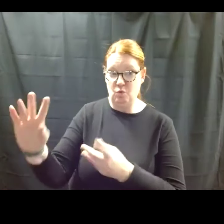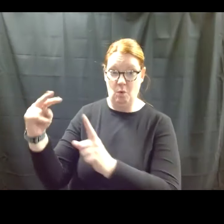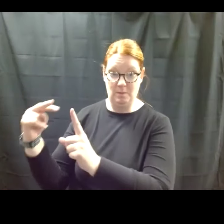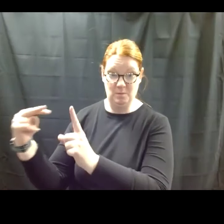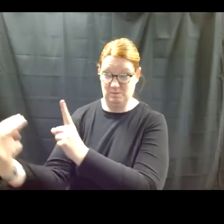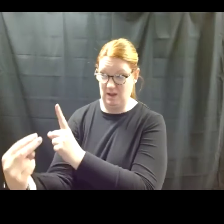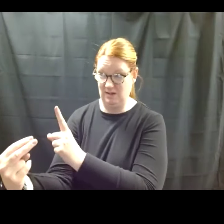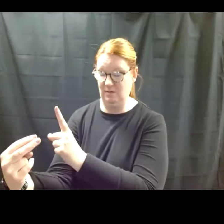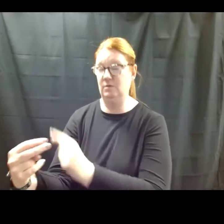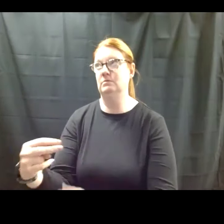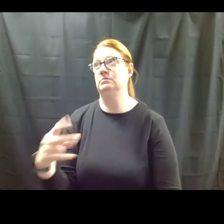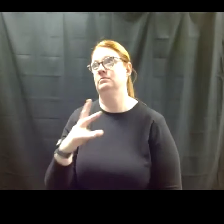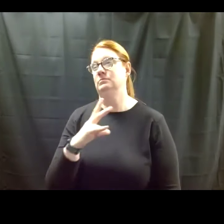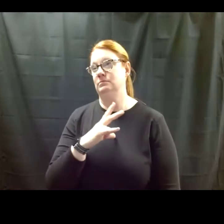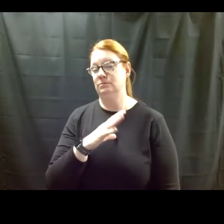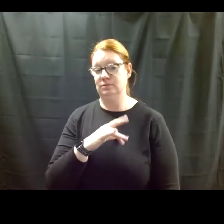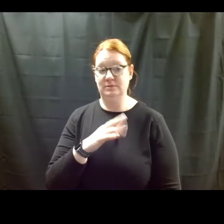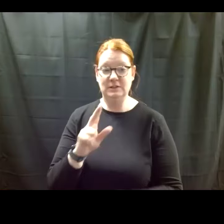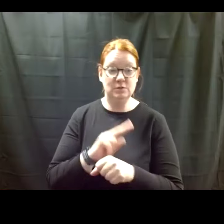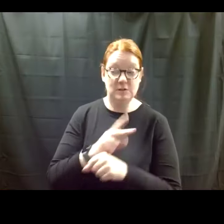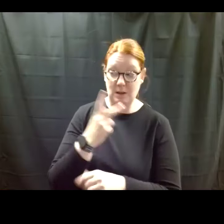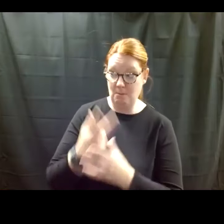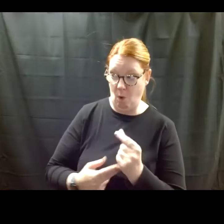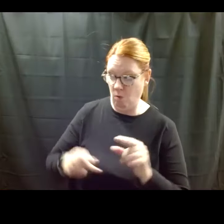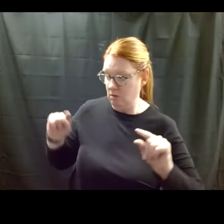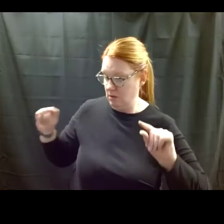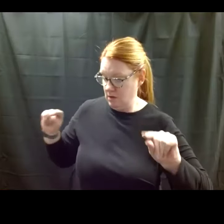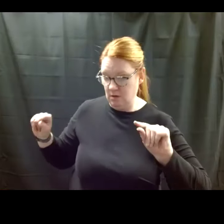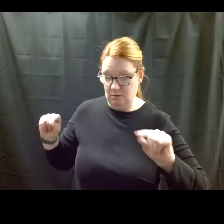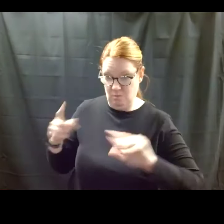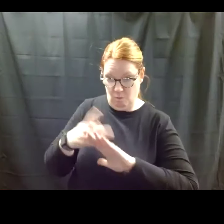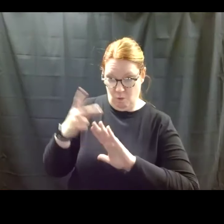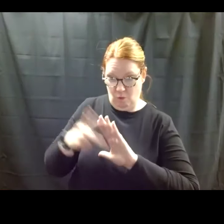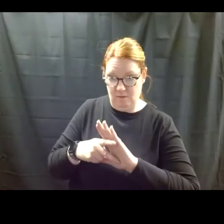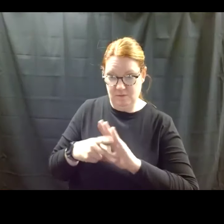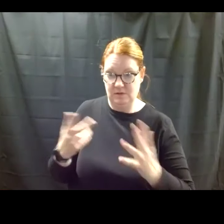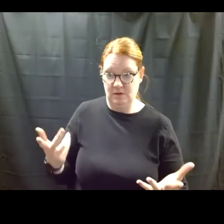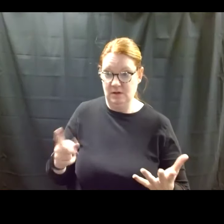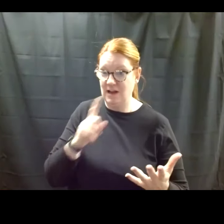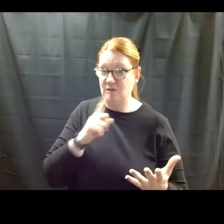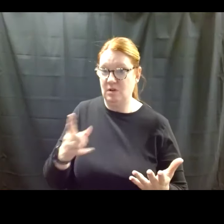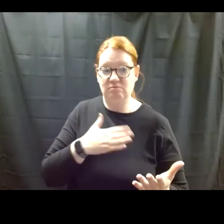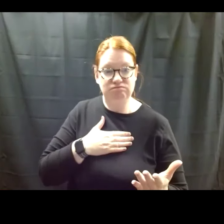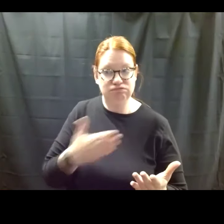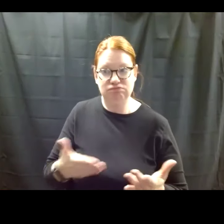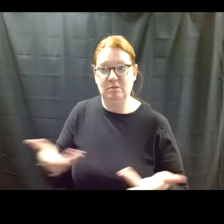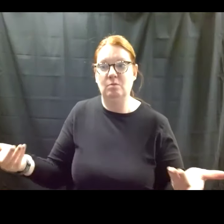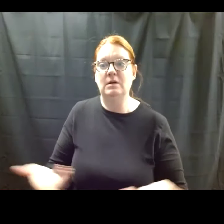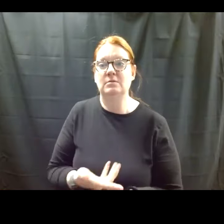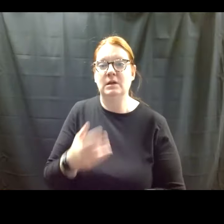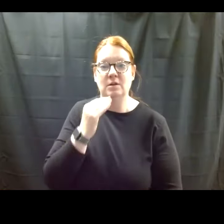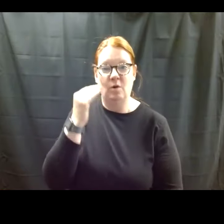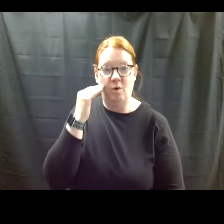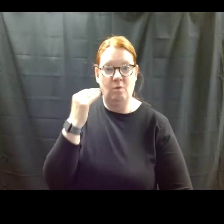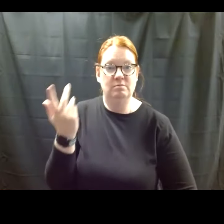both entities and those providers, and welcoming them into your home. And it sounds like they both